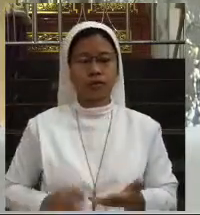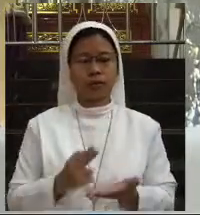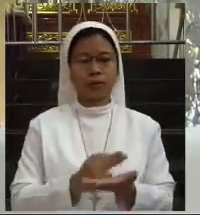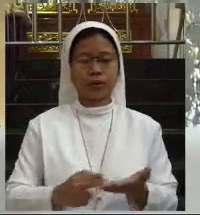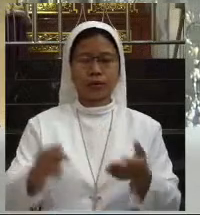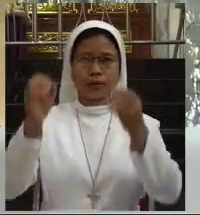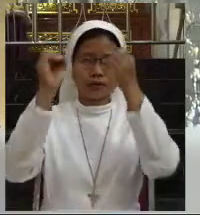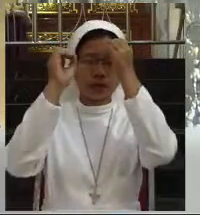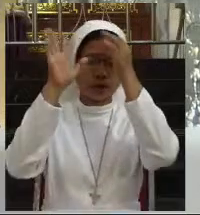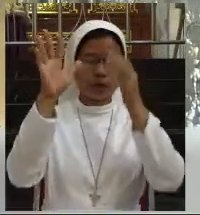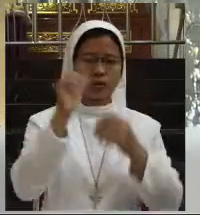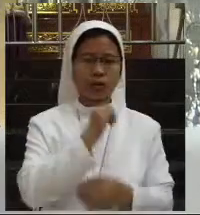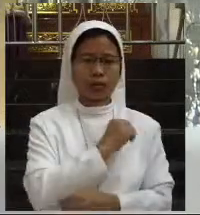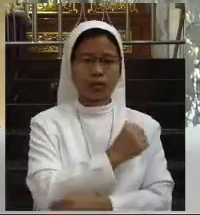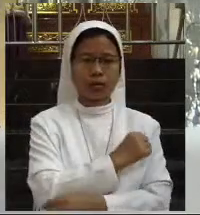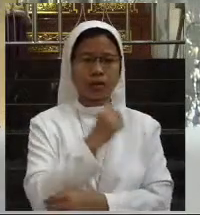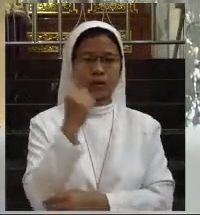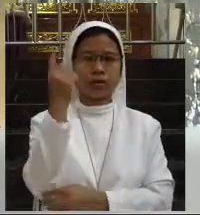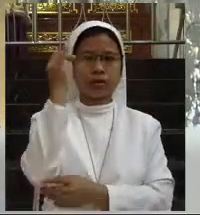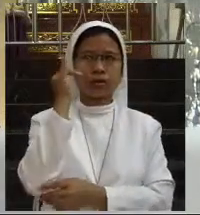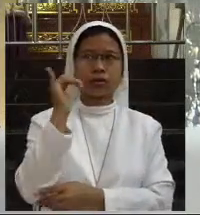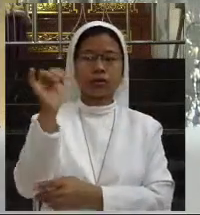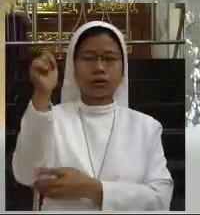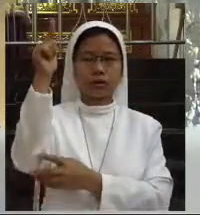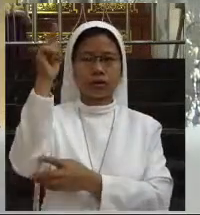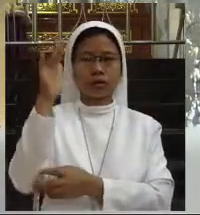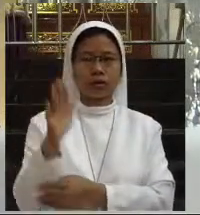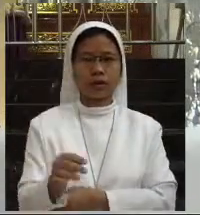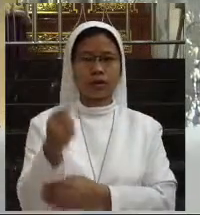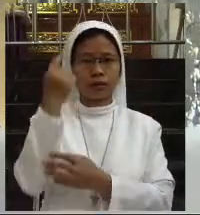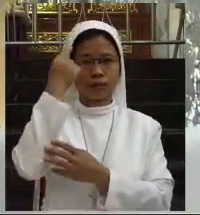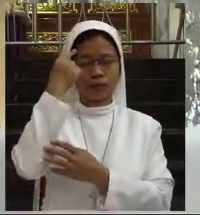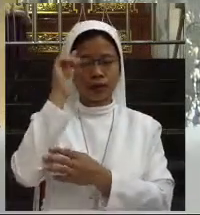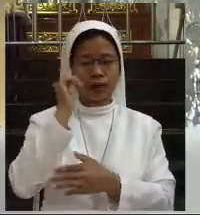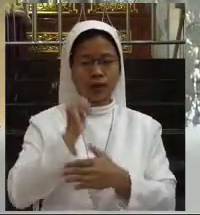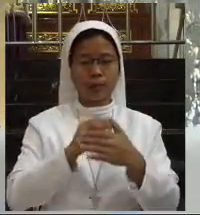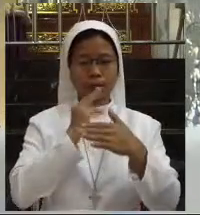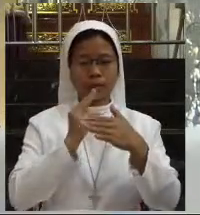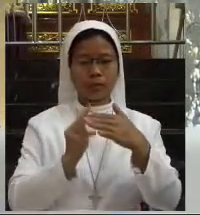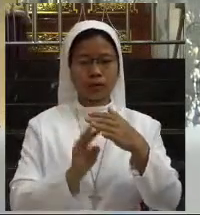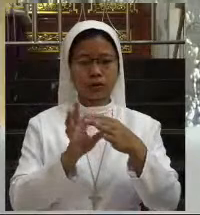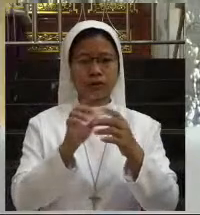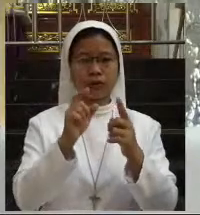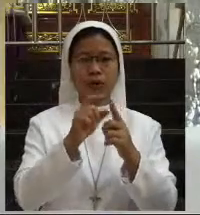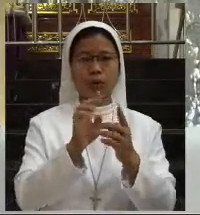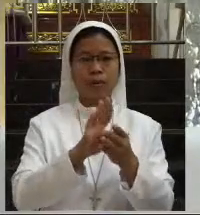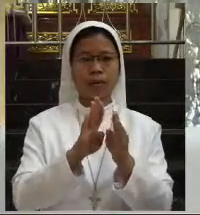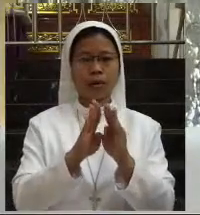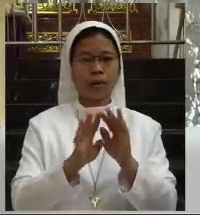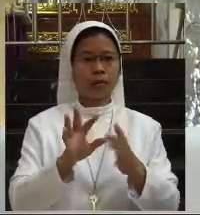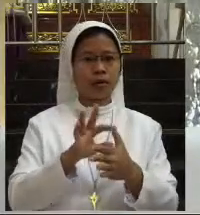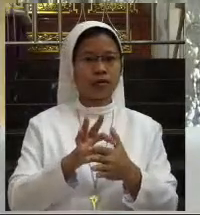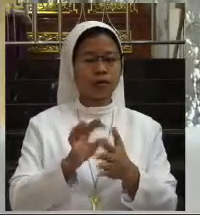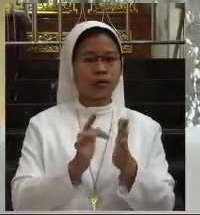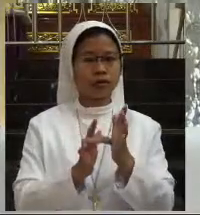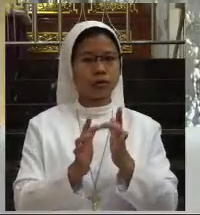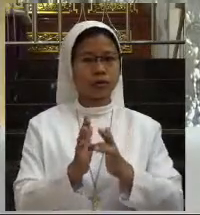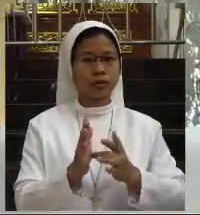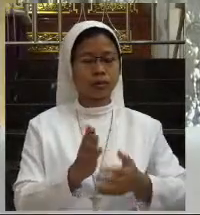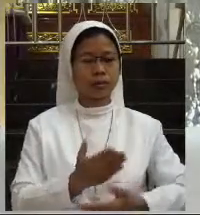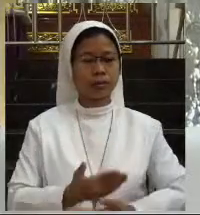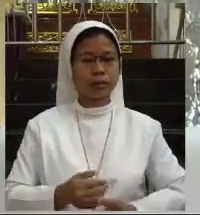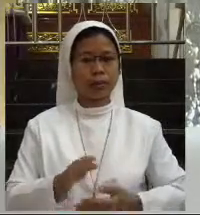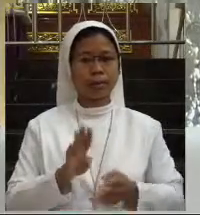Father, Almighty and Eternal God, for in the mystery of the Word made flesh, a new